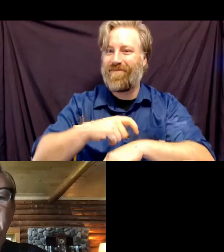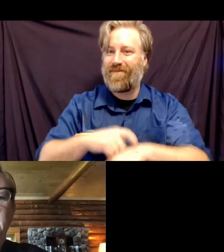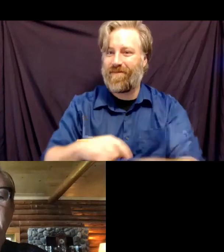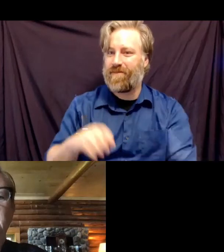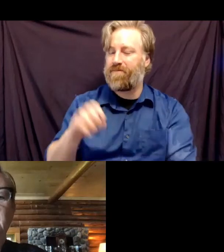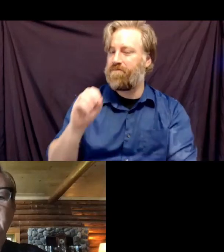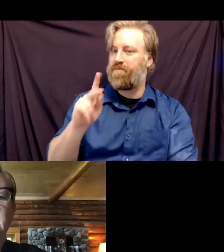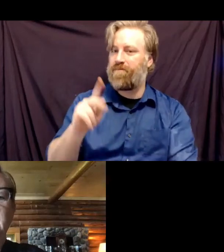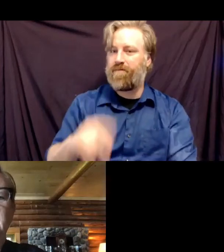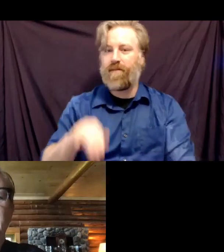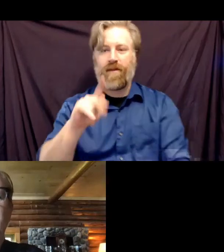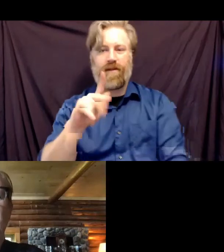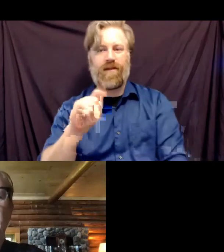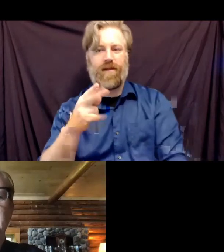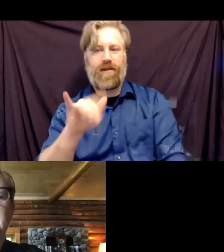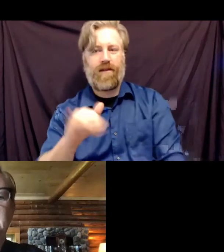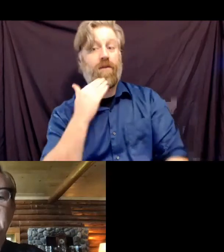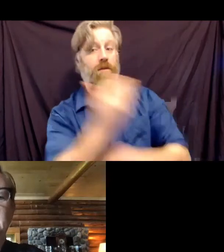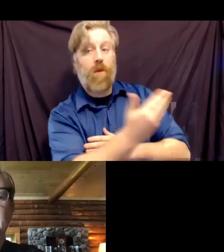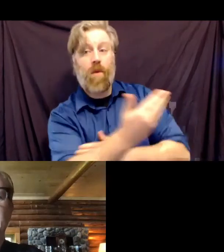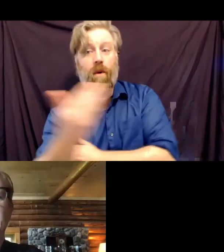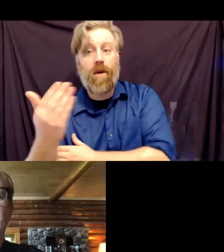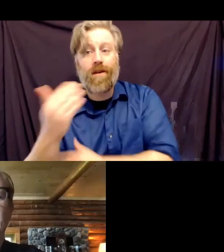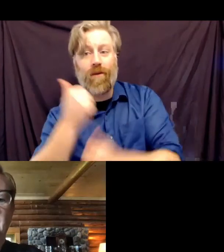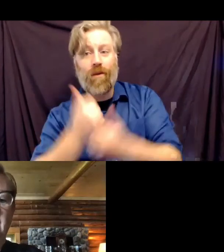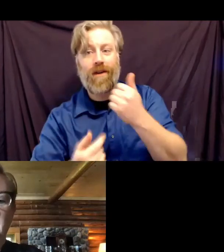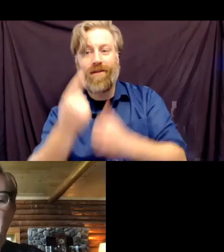All right, good morning, everyone.